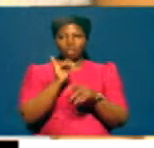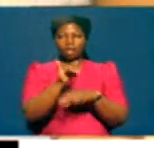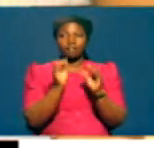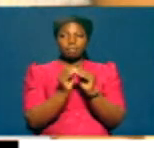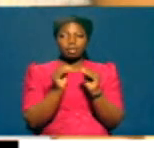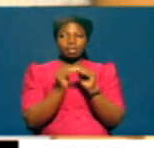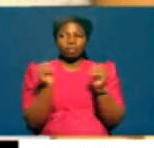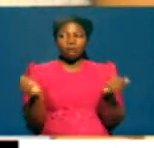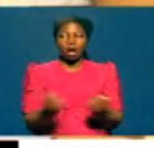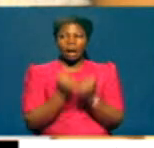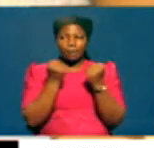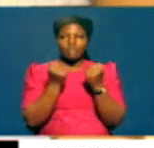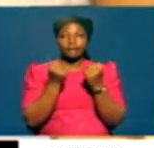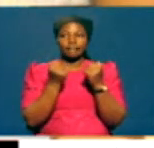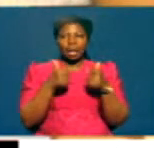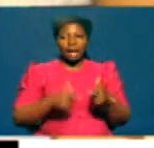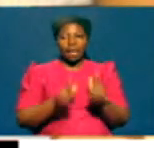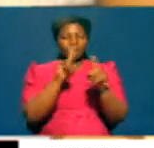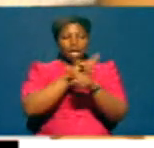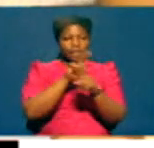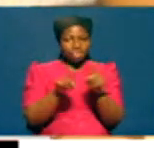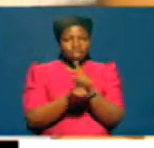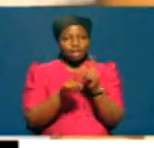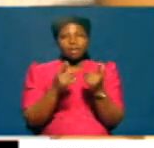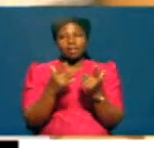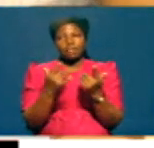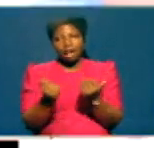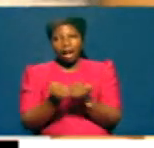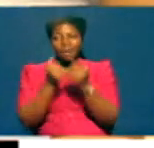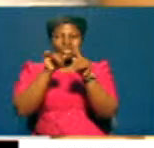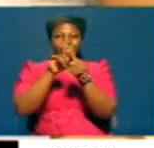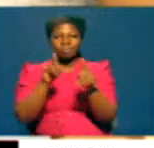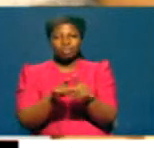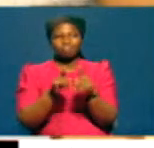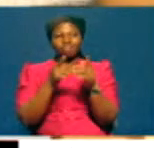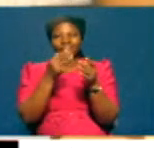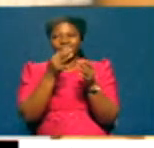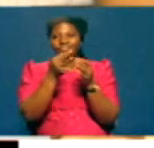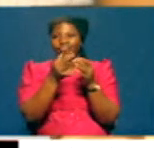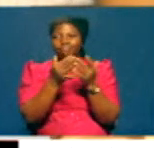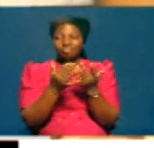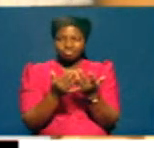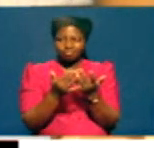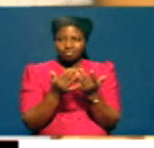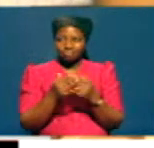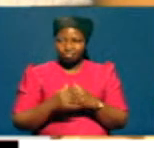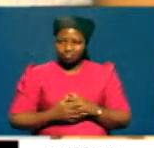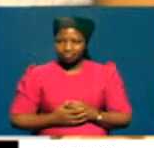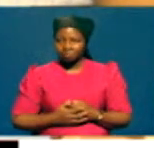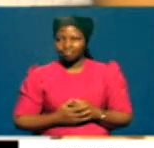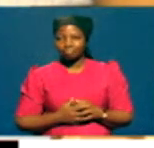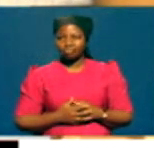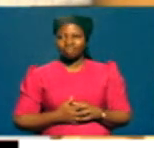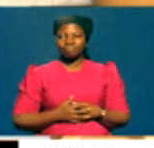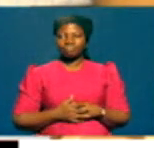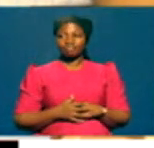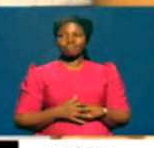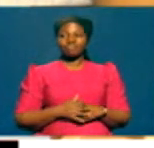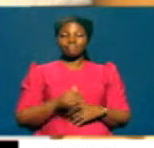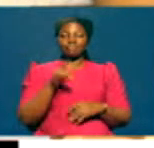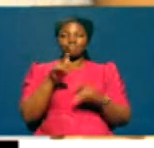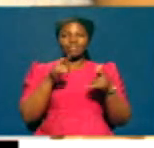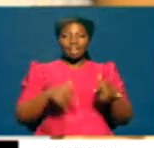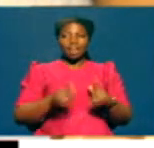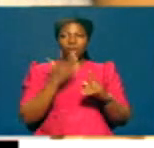Let everything be said, then you can share. Even if it's in camera, it's allowed by our standing orders. And